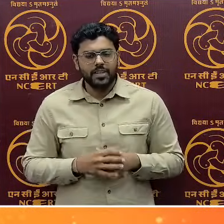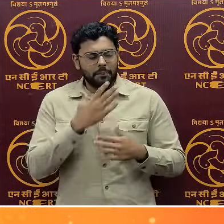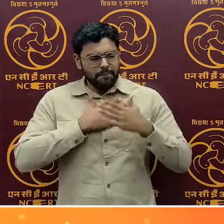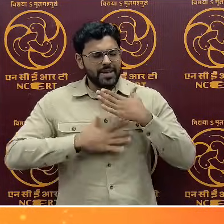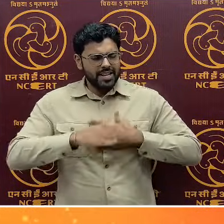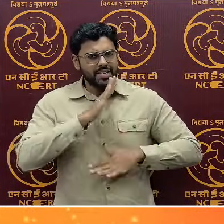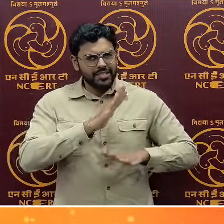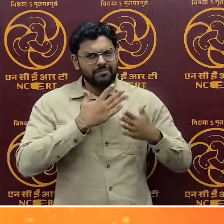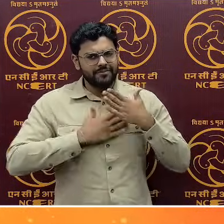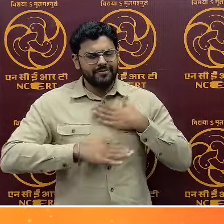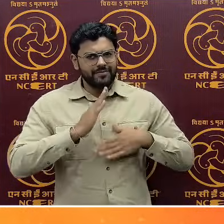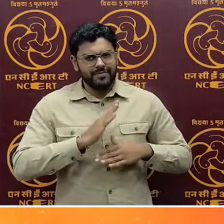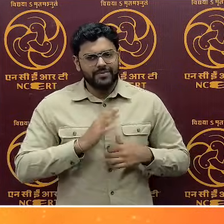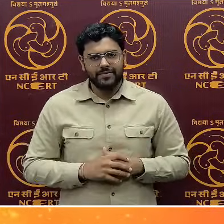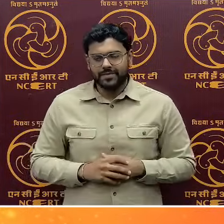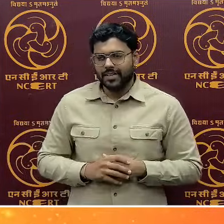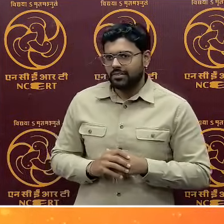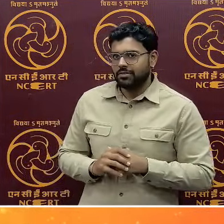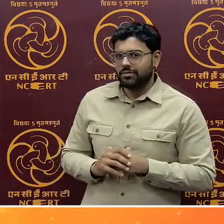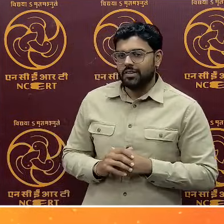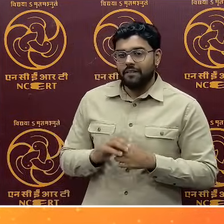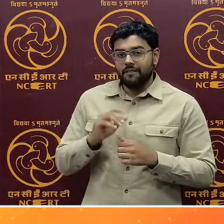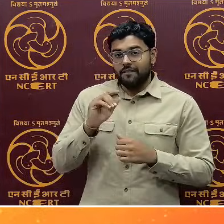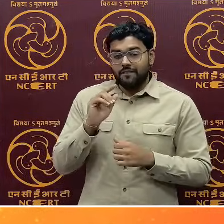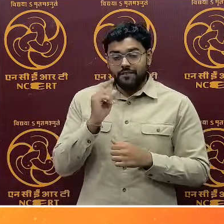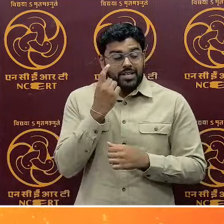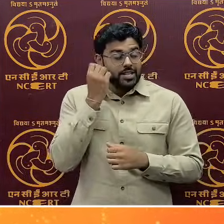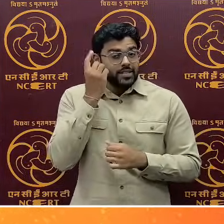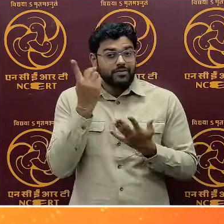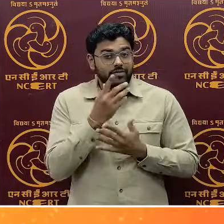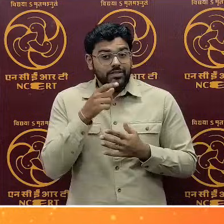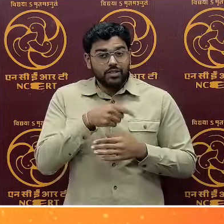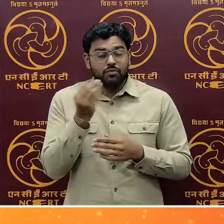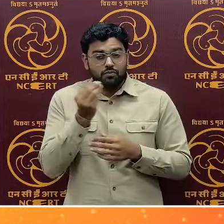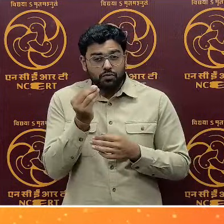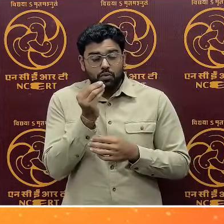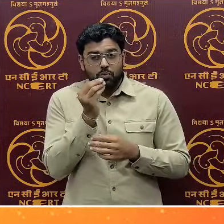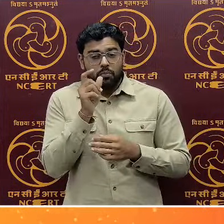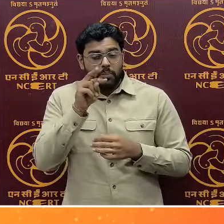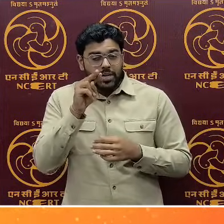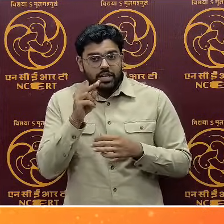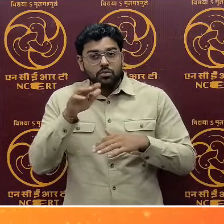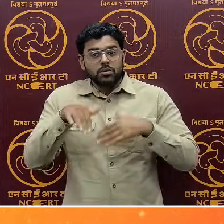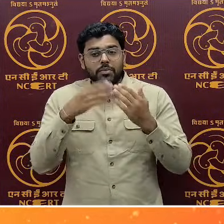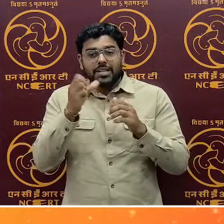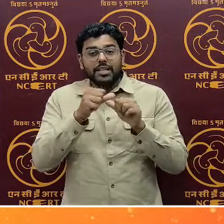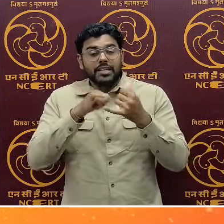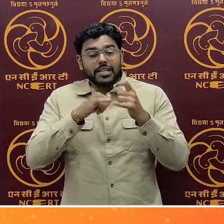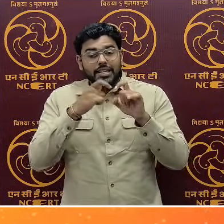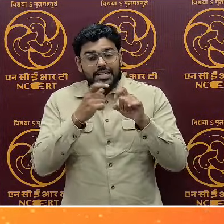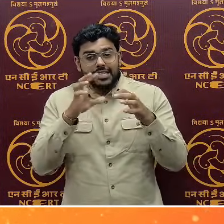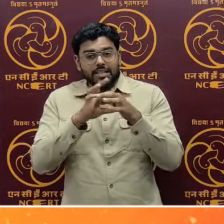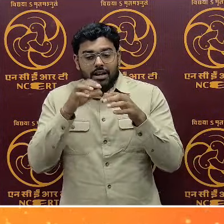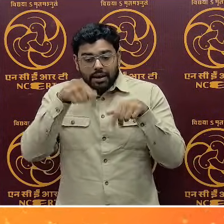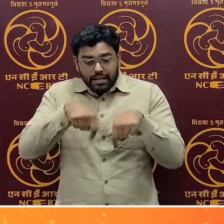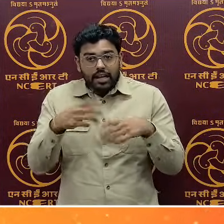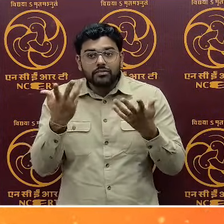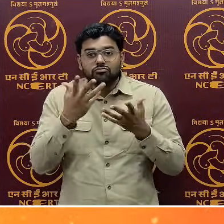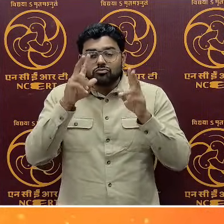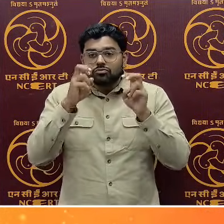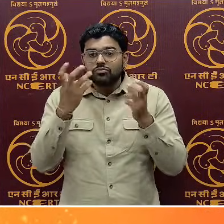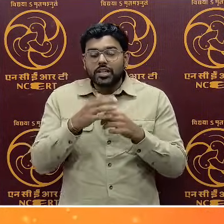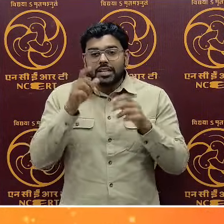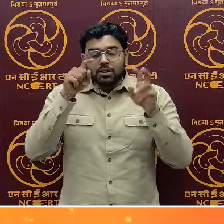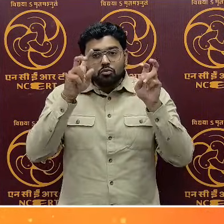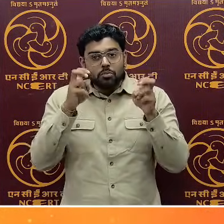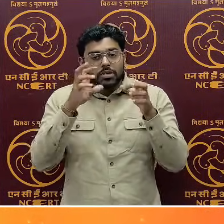patience. Just wait. Okay. First, we have to understand some more meanings of the case. Right. Which one is this case? This